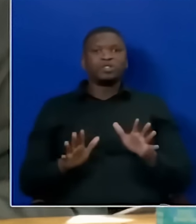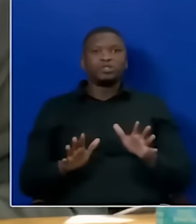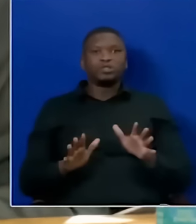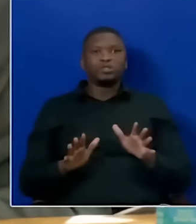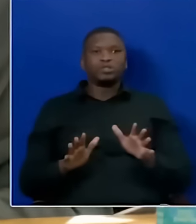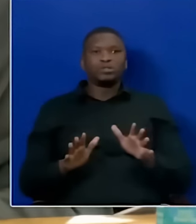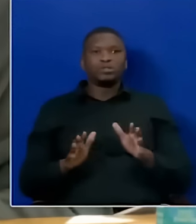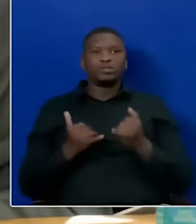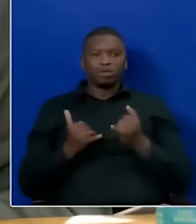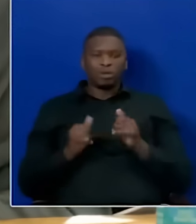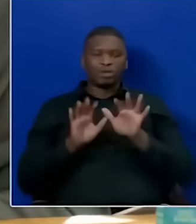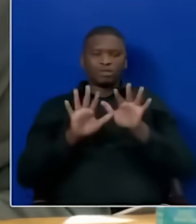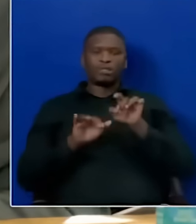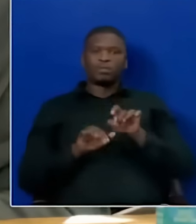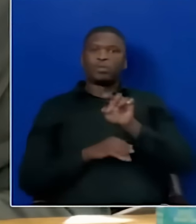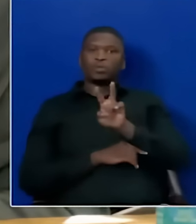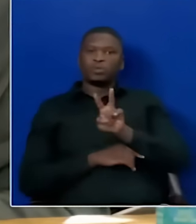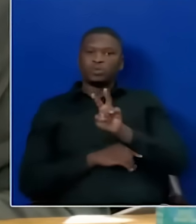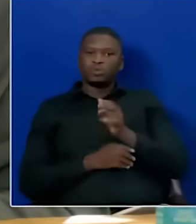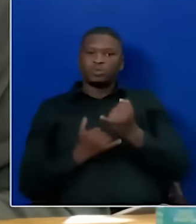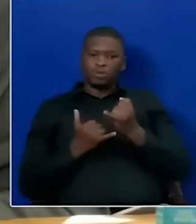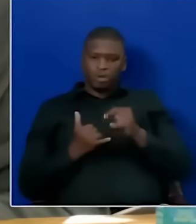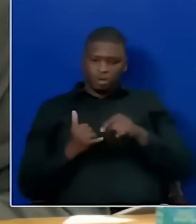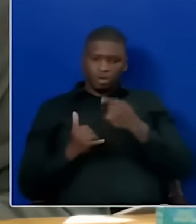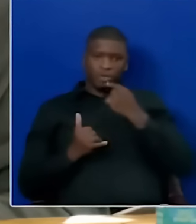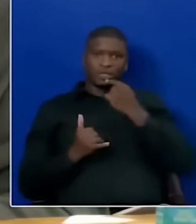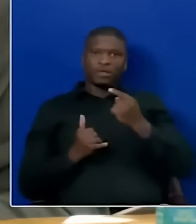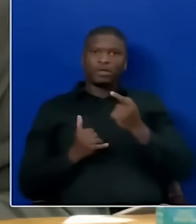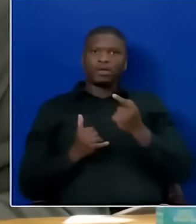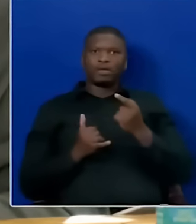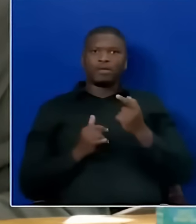10.2 now refers to the cartridge case as mentioned in 4.9,